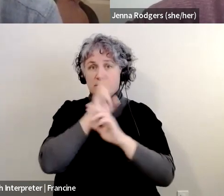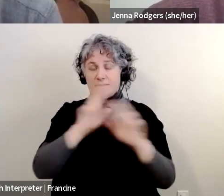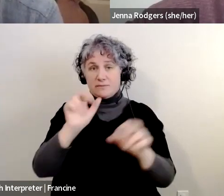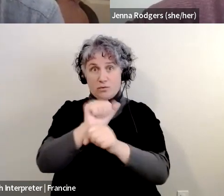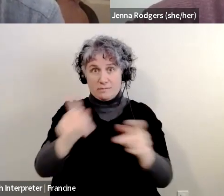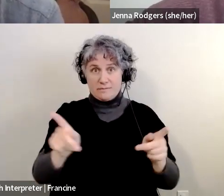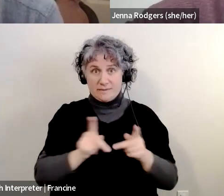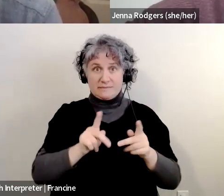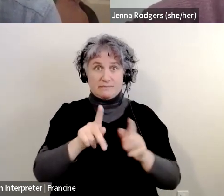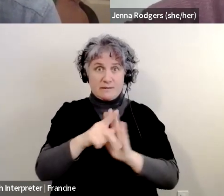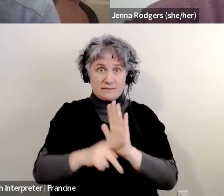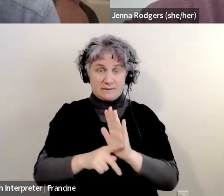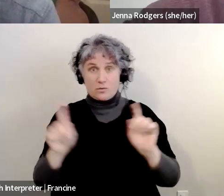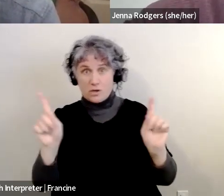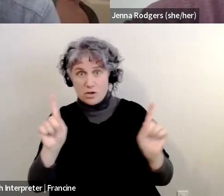available online.